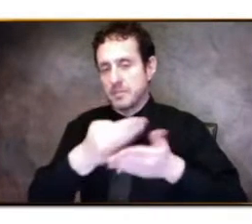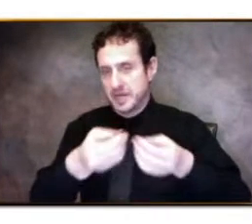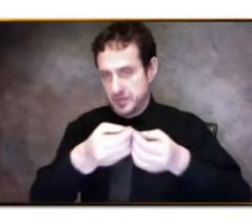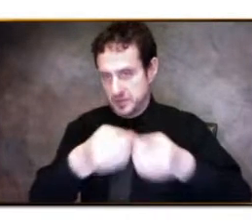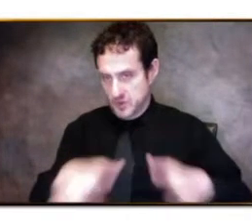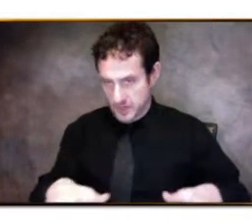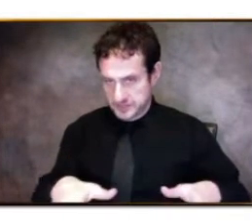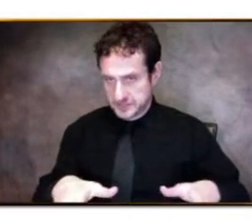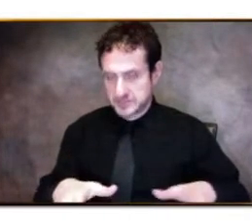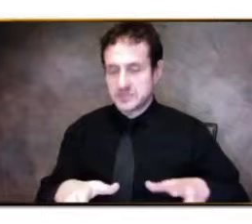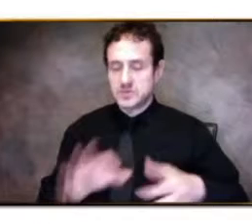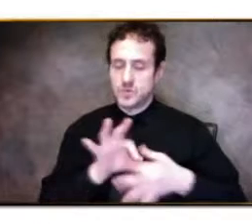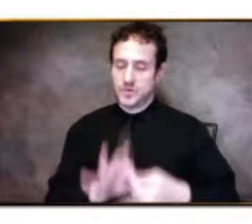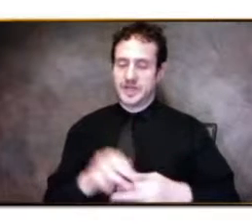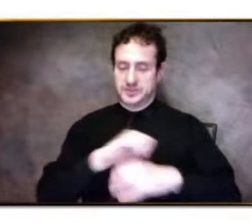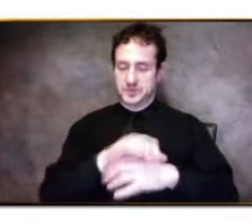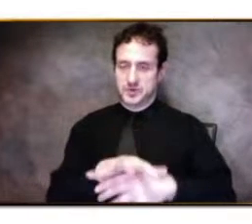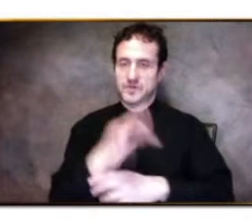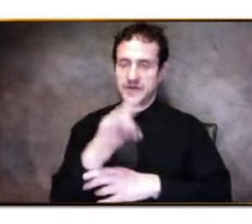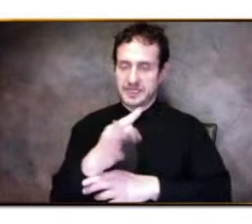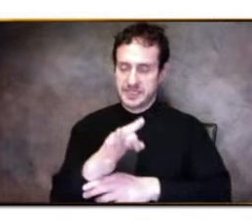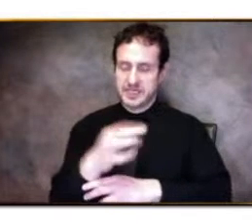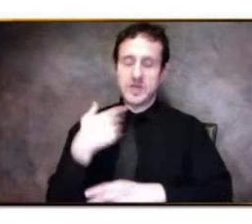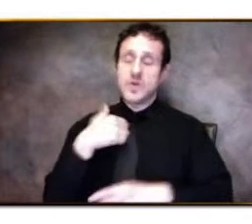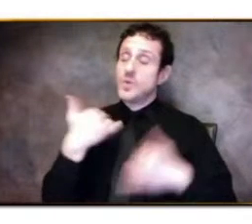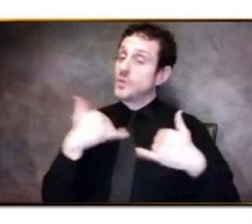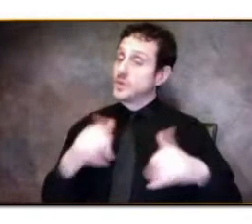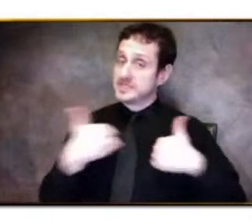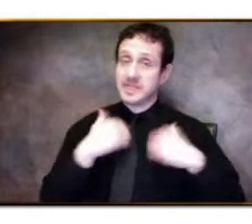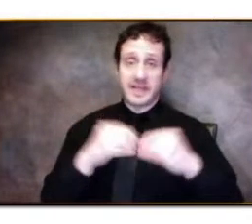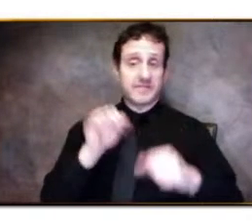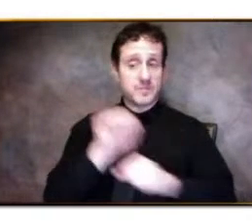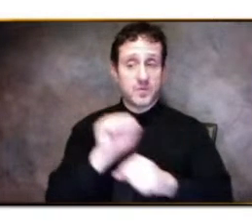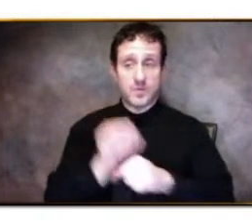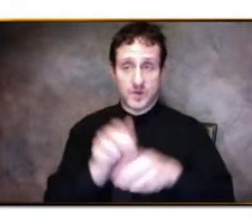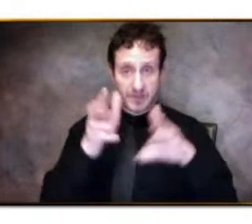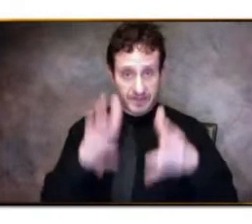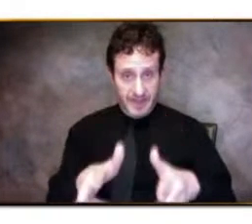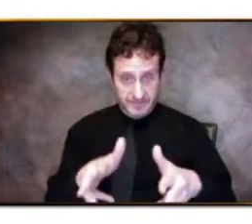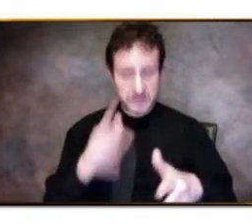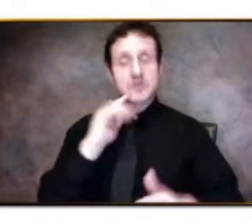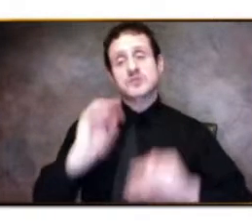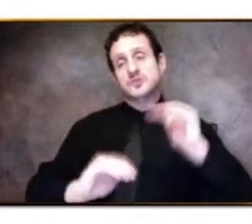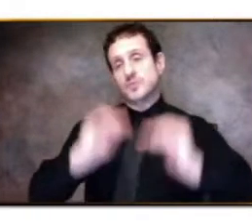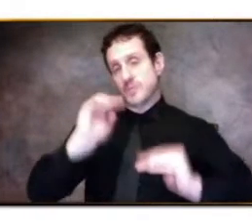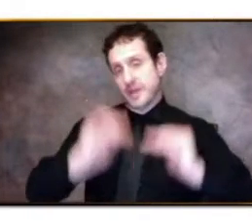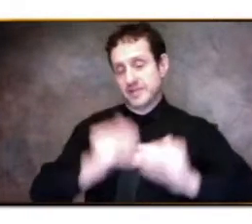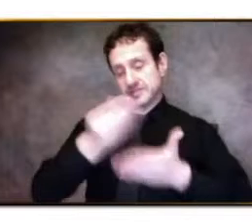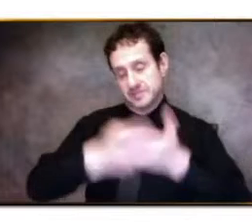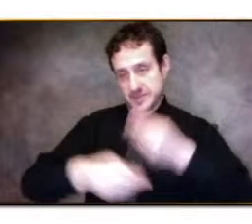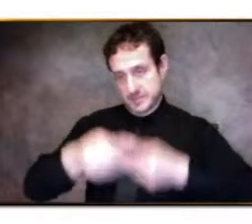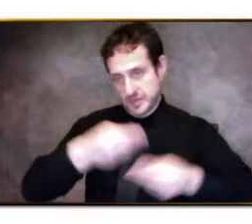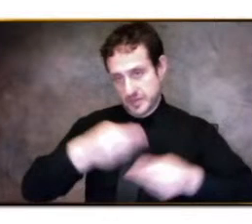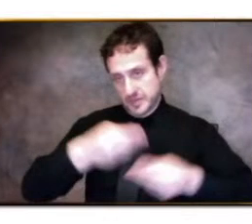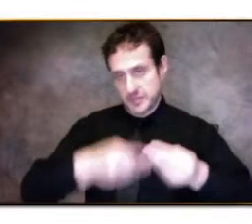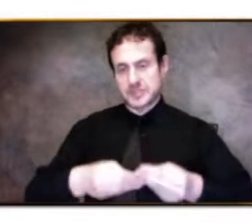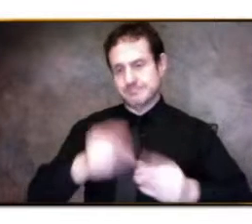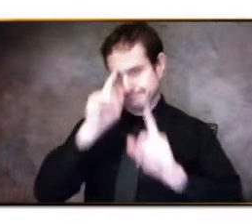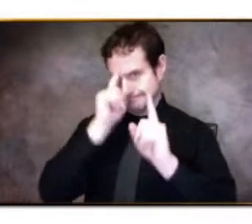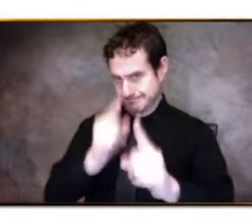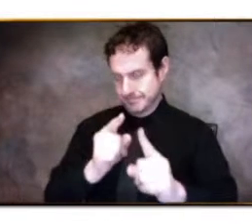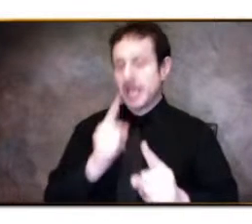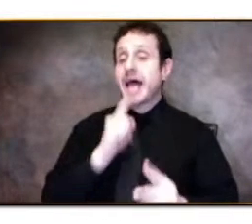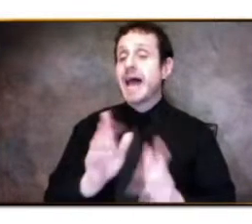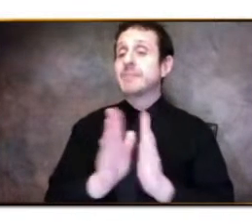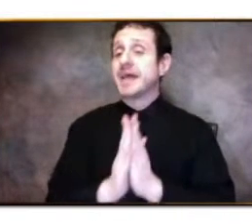from COVID-19. We still have much more work to do, as I've said, to balance the budget, and I'm looking to the legislature to help us do